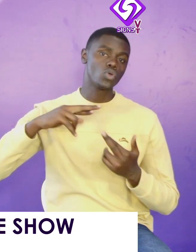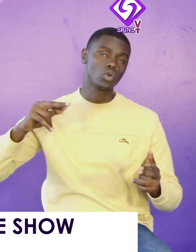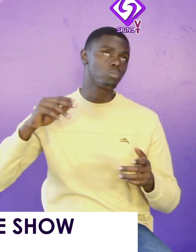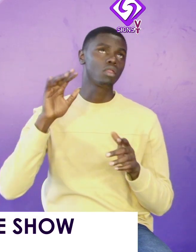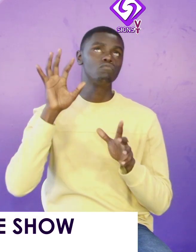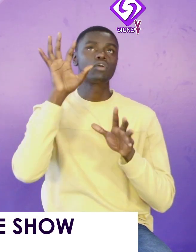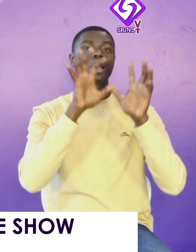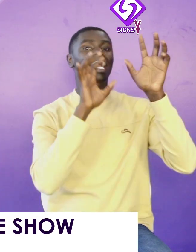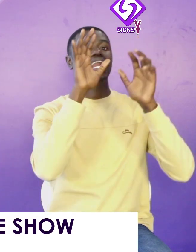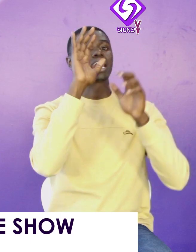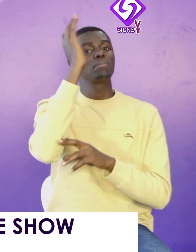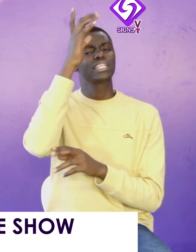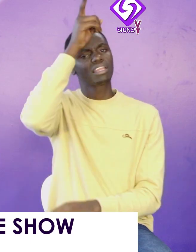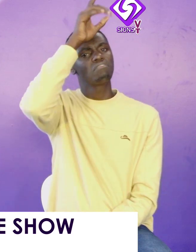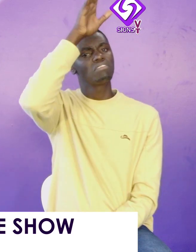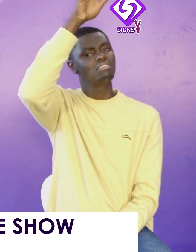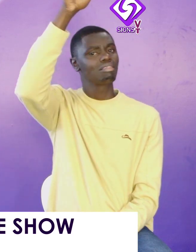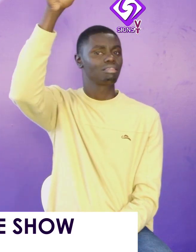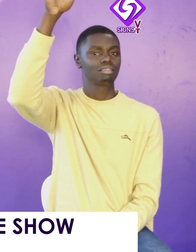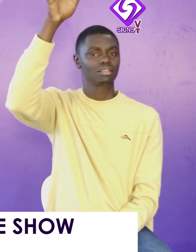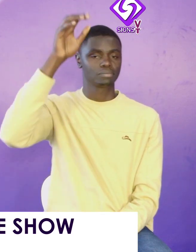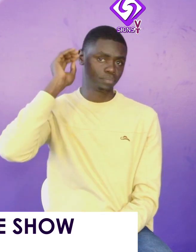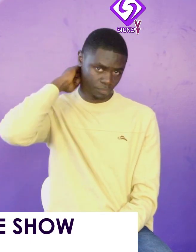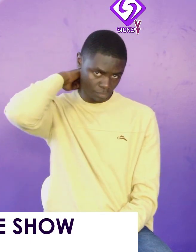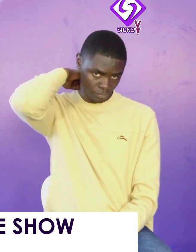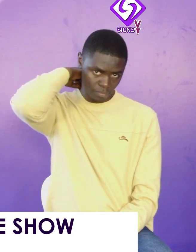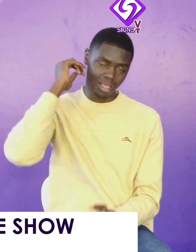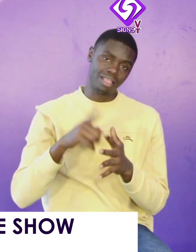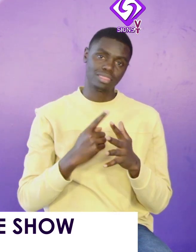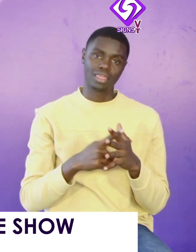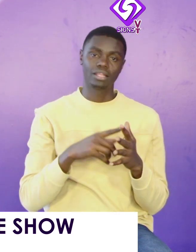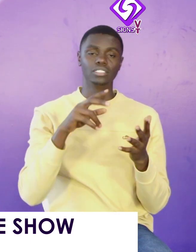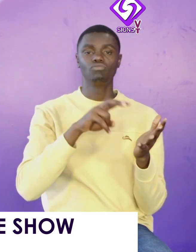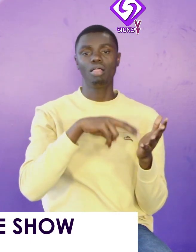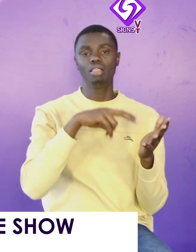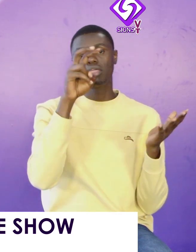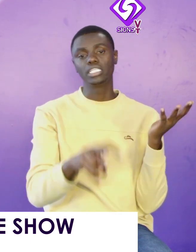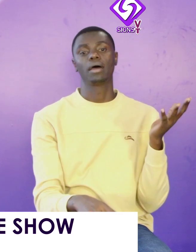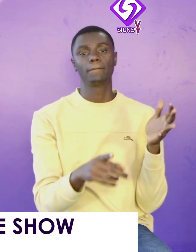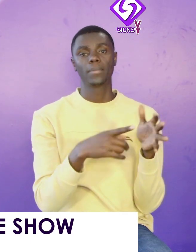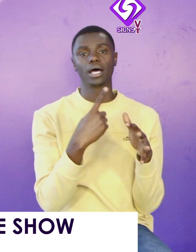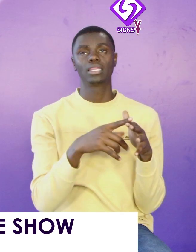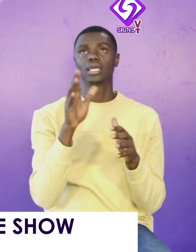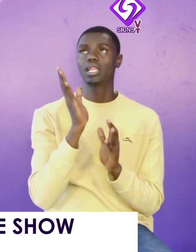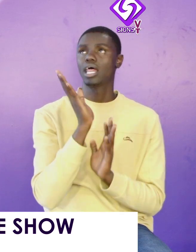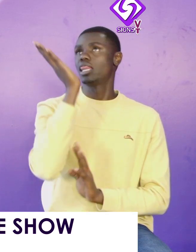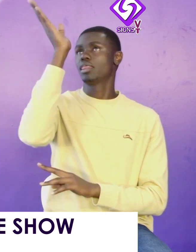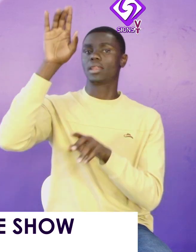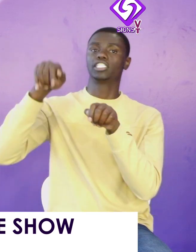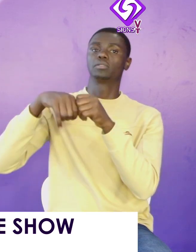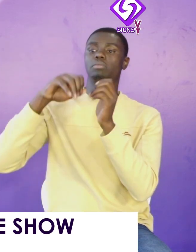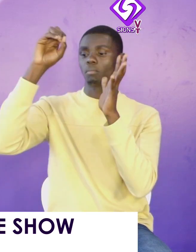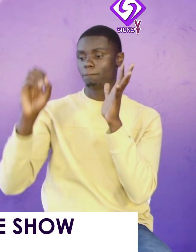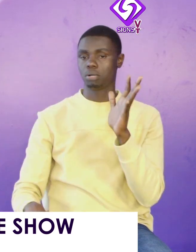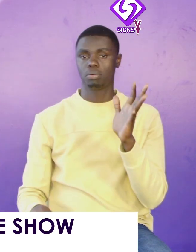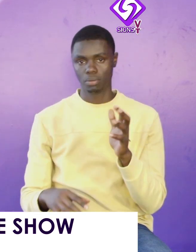tree. This is in the rural areas mostly. And then they jump, and then the branch breaks. Now,